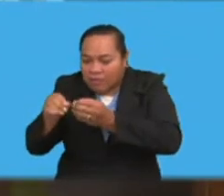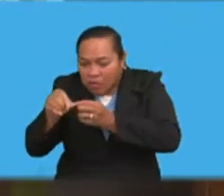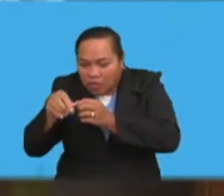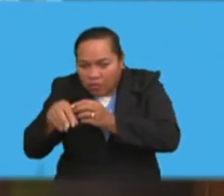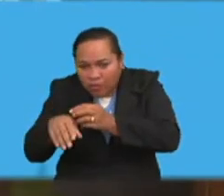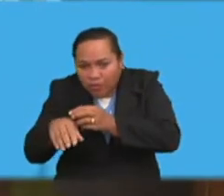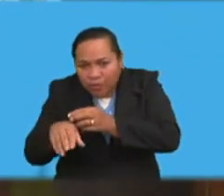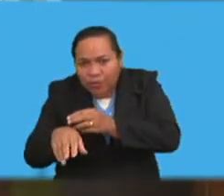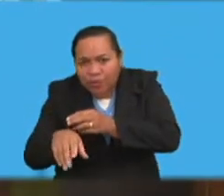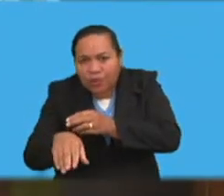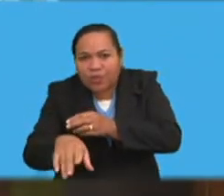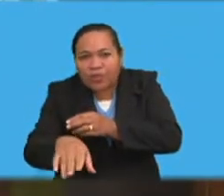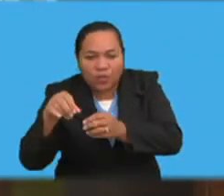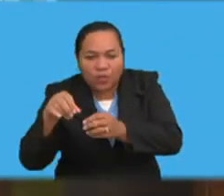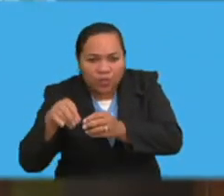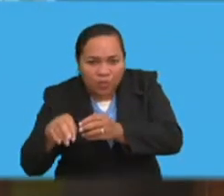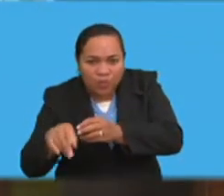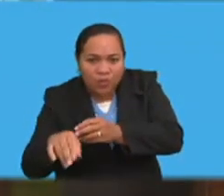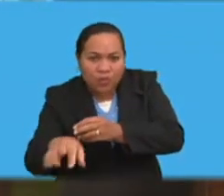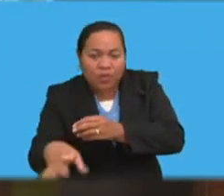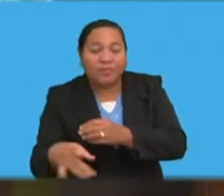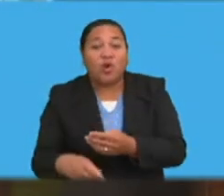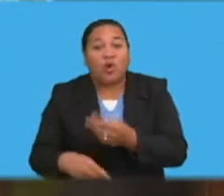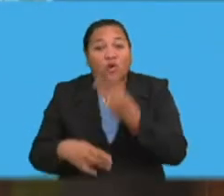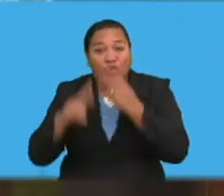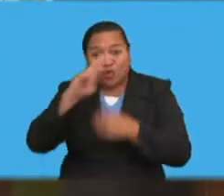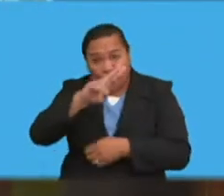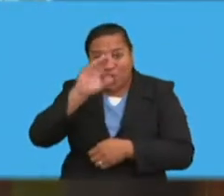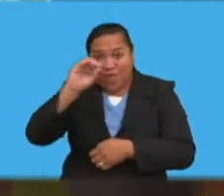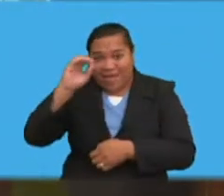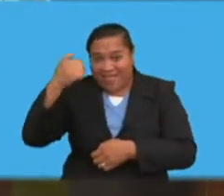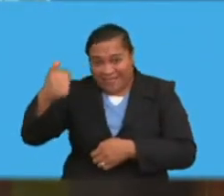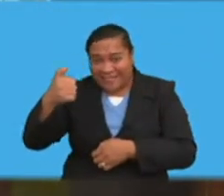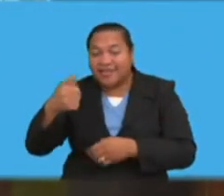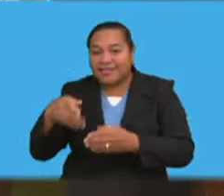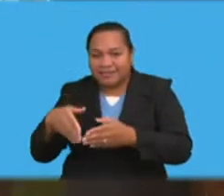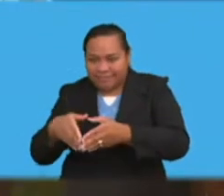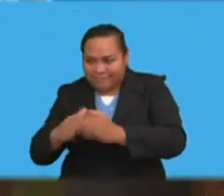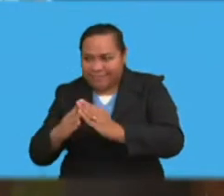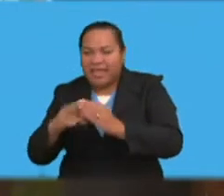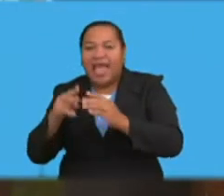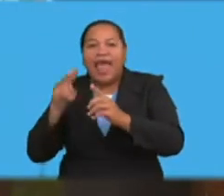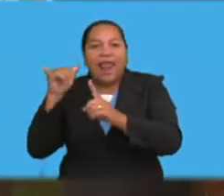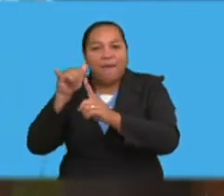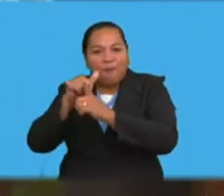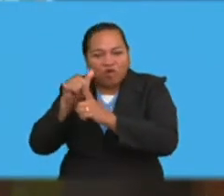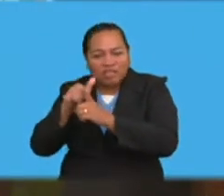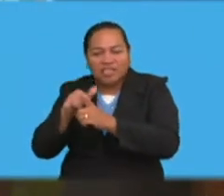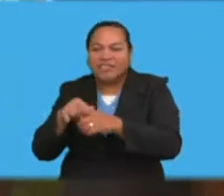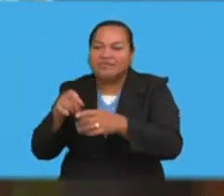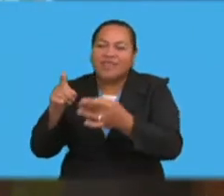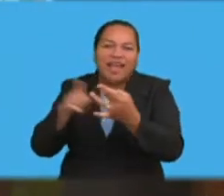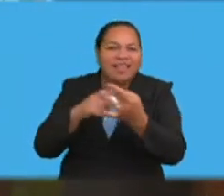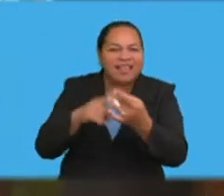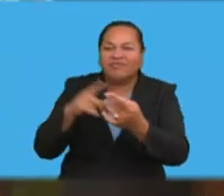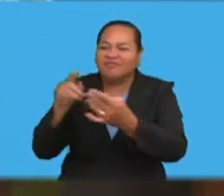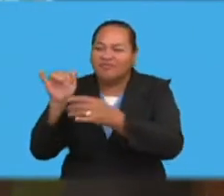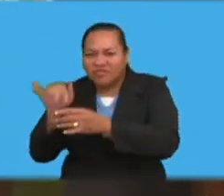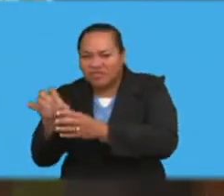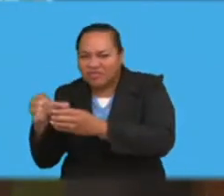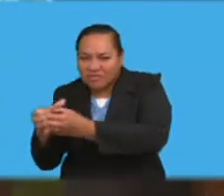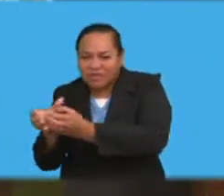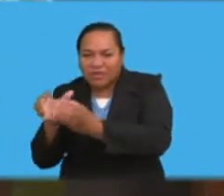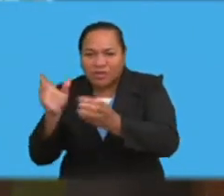So, Madam Speaker, in 2006, a total of 4 retention dams were constructed in the Mosi and Nawaka River, and additional 2 dams